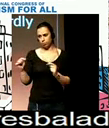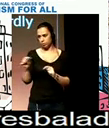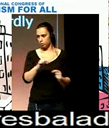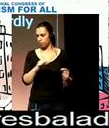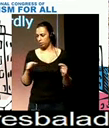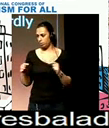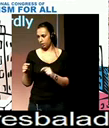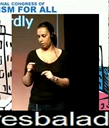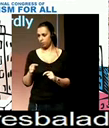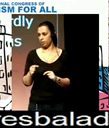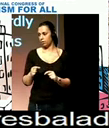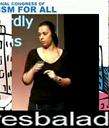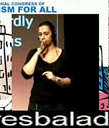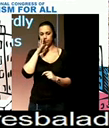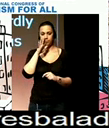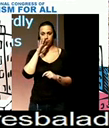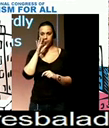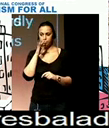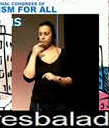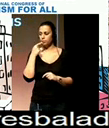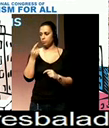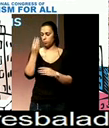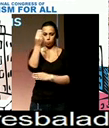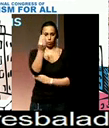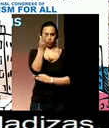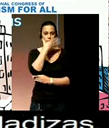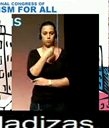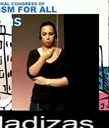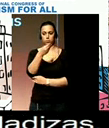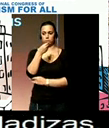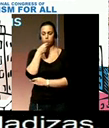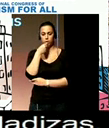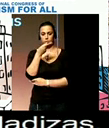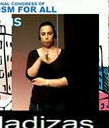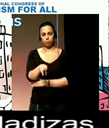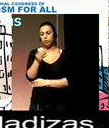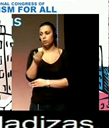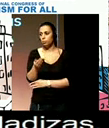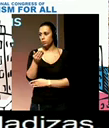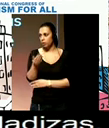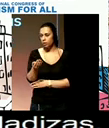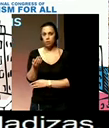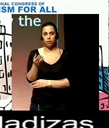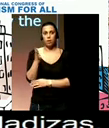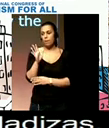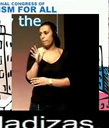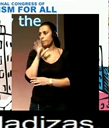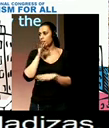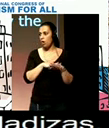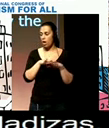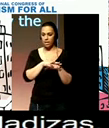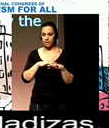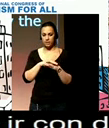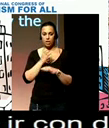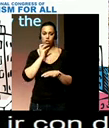of the monument. Remarkably, the Greek state made a promise to make the Acropolis accessible for all, when